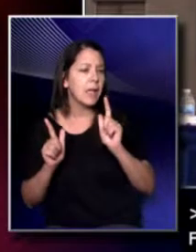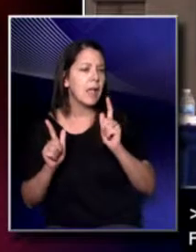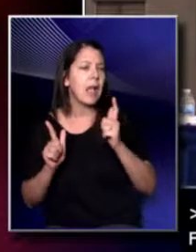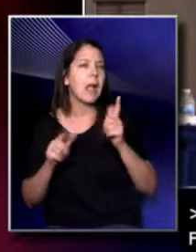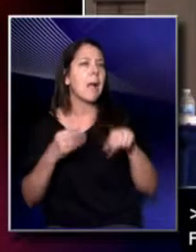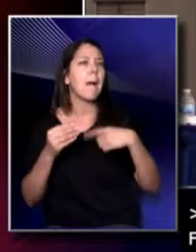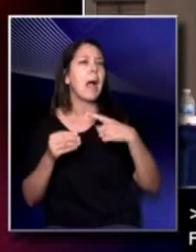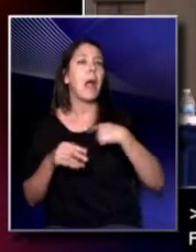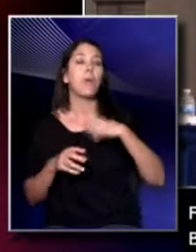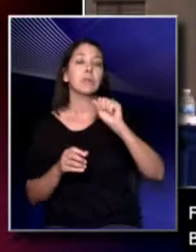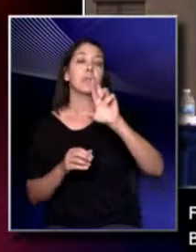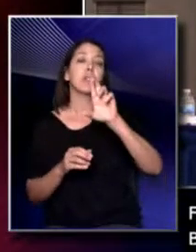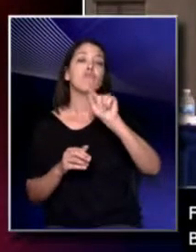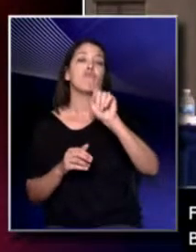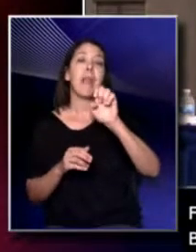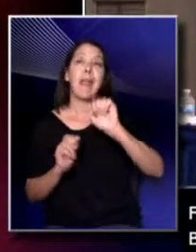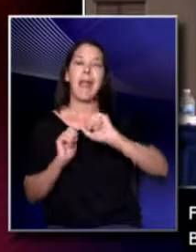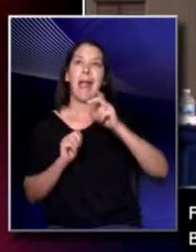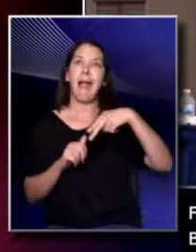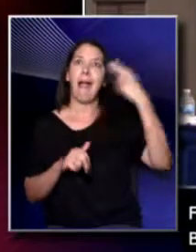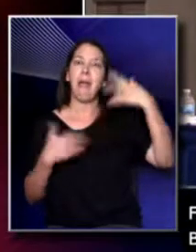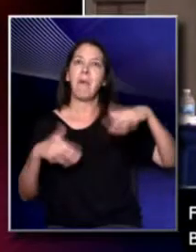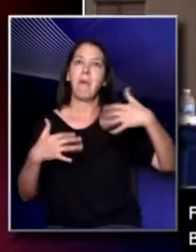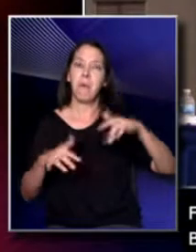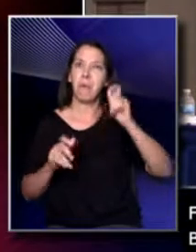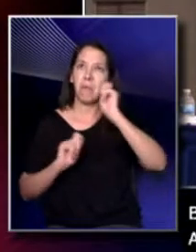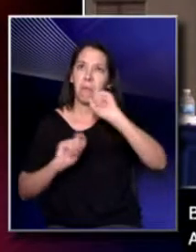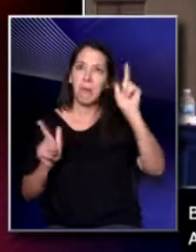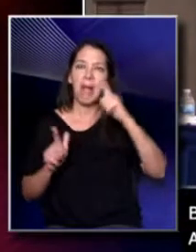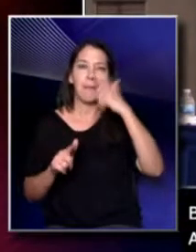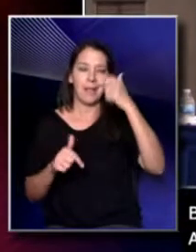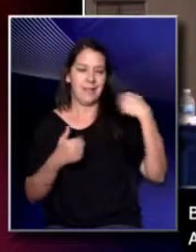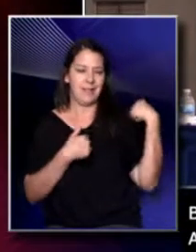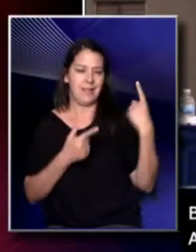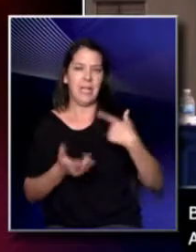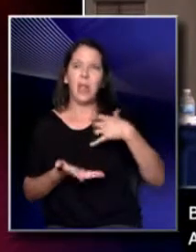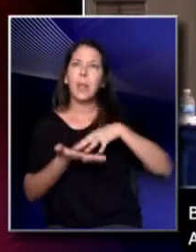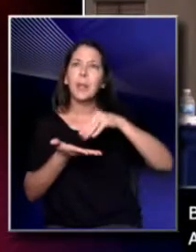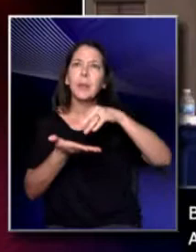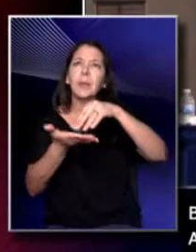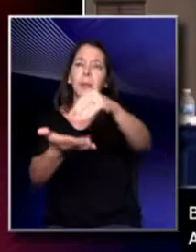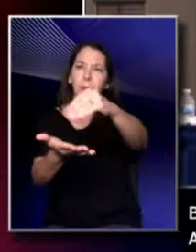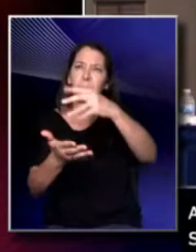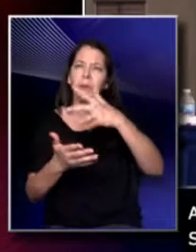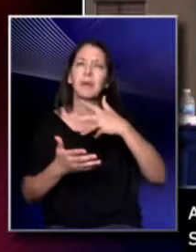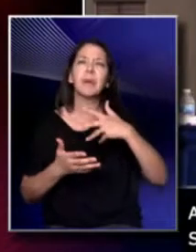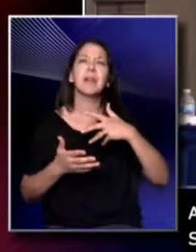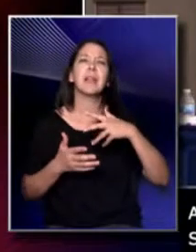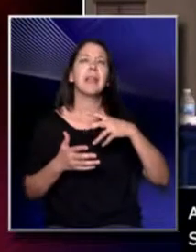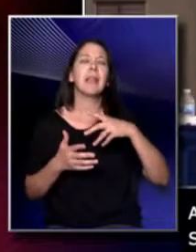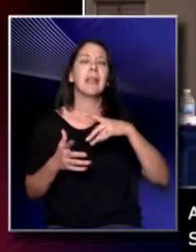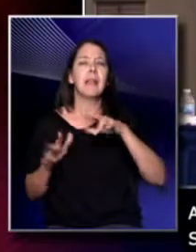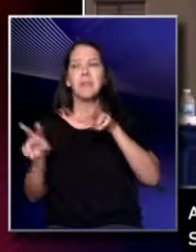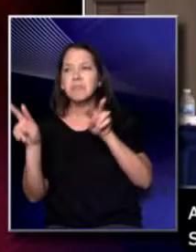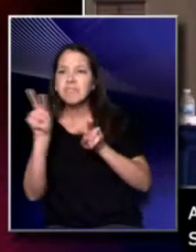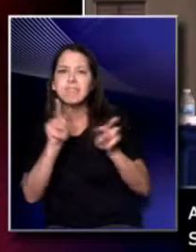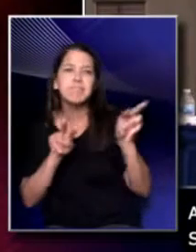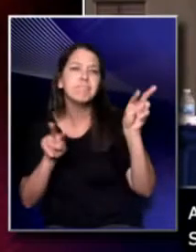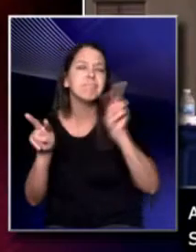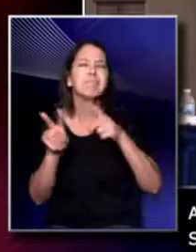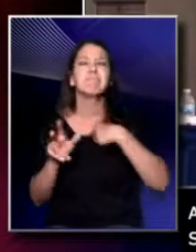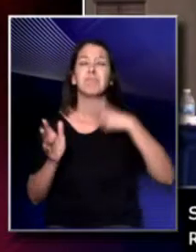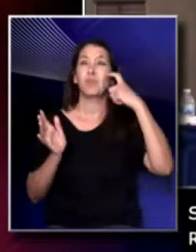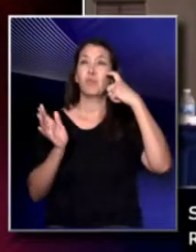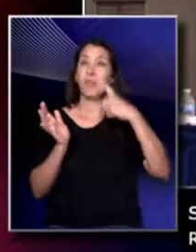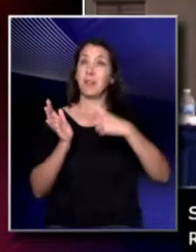was, because I'm still in the learning phase, and I really appreciate you recognizing that. At the same